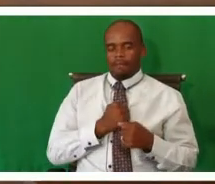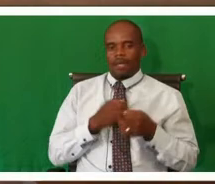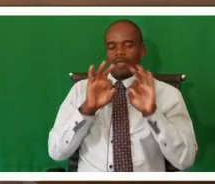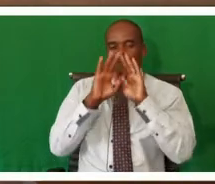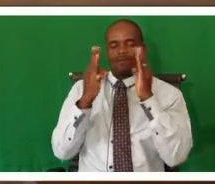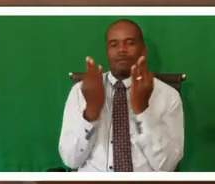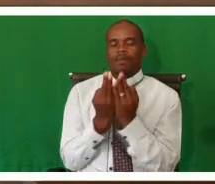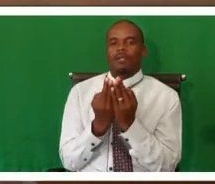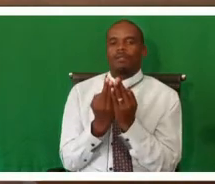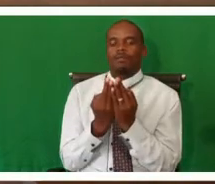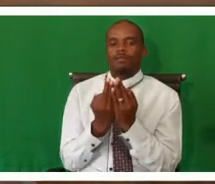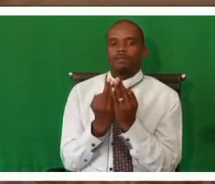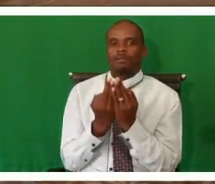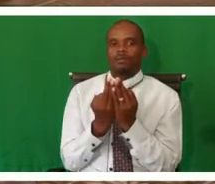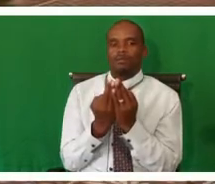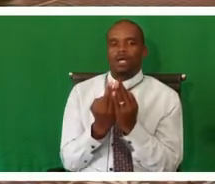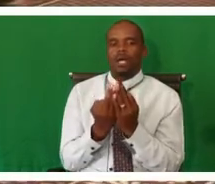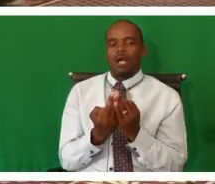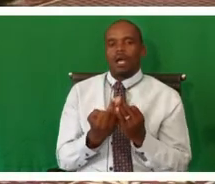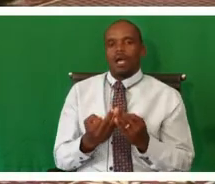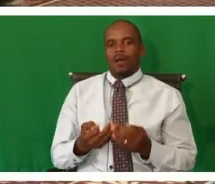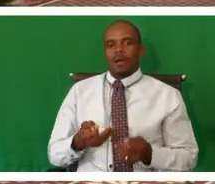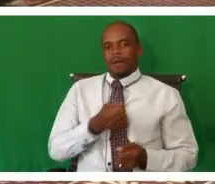my family, my husband,